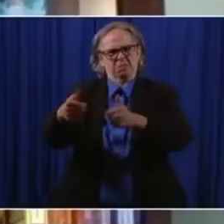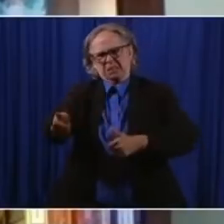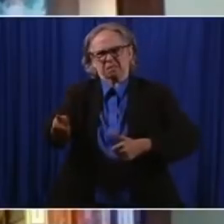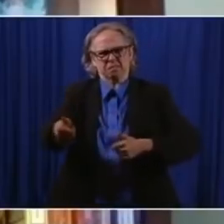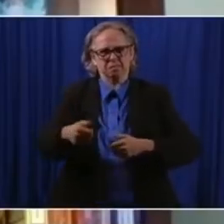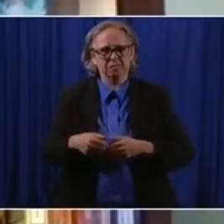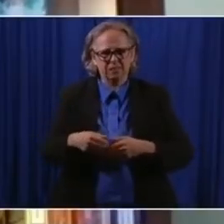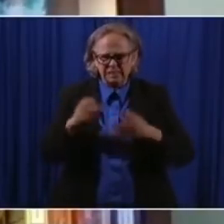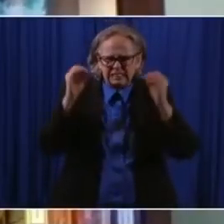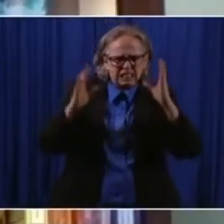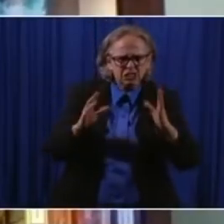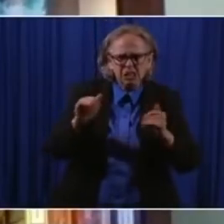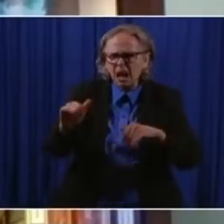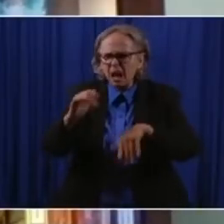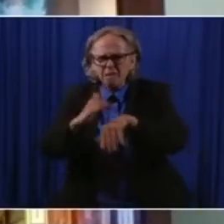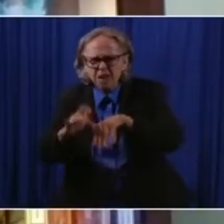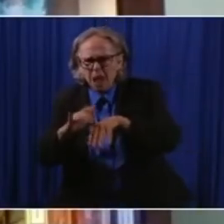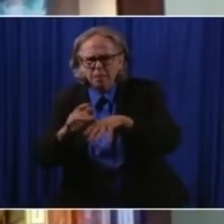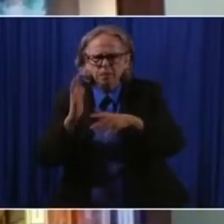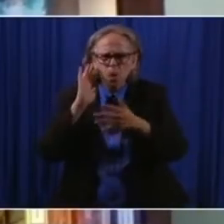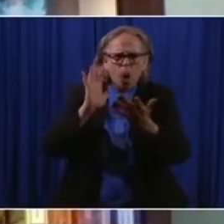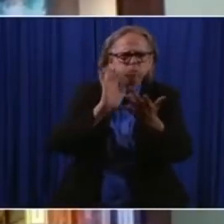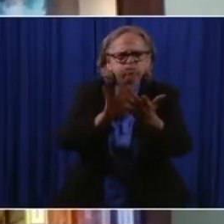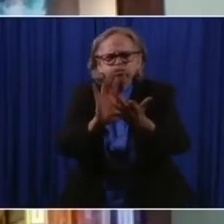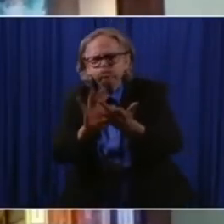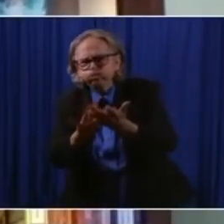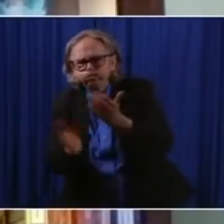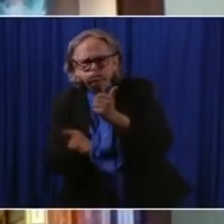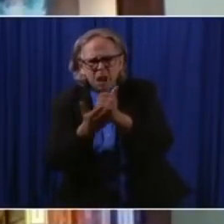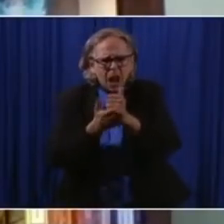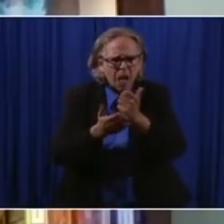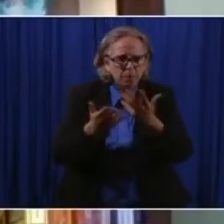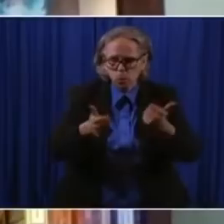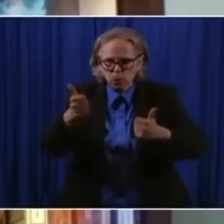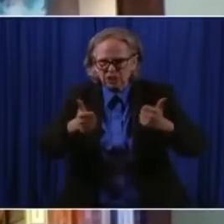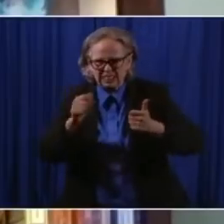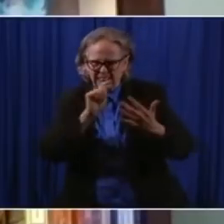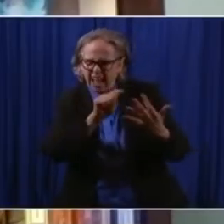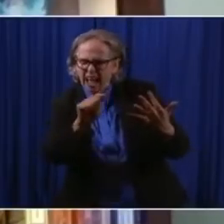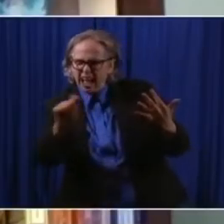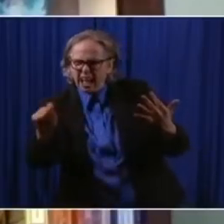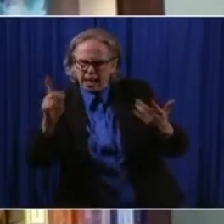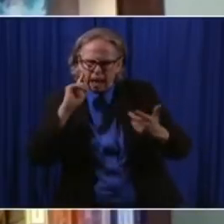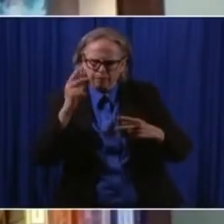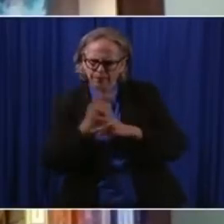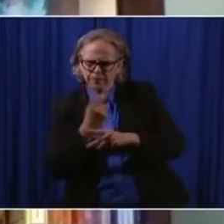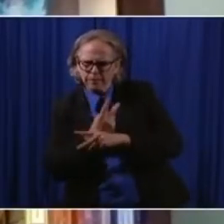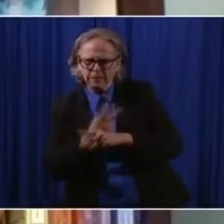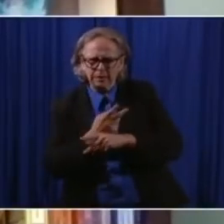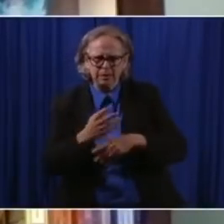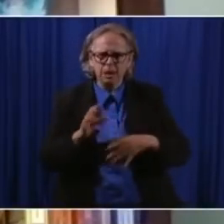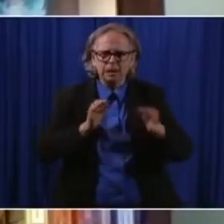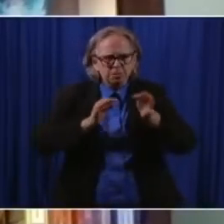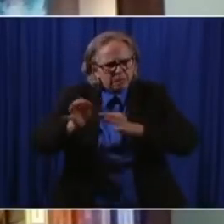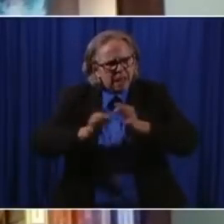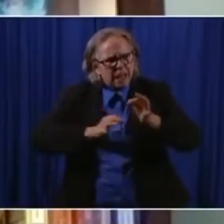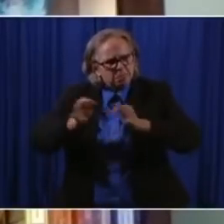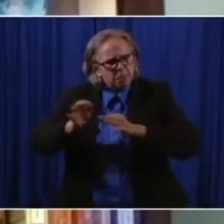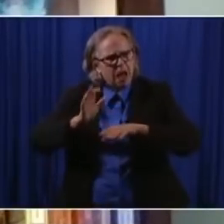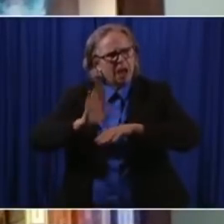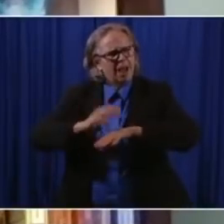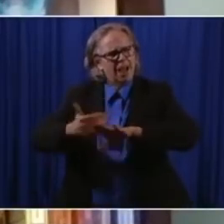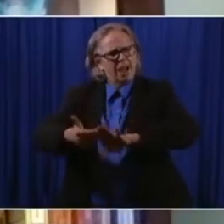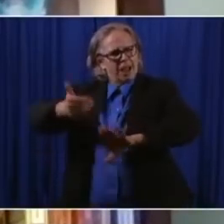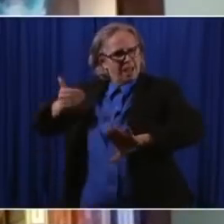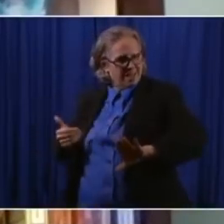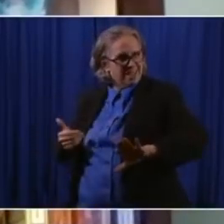are available? You're going to want to find out if how to access your IT help, right? Because